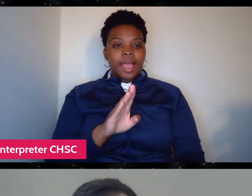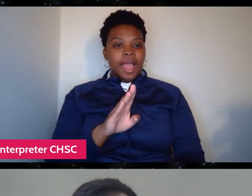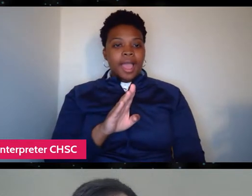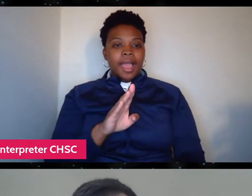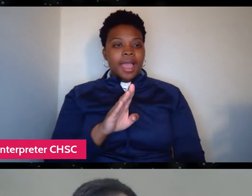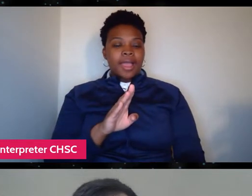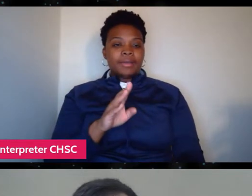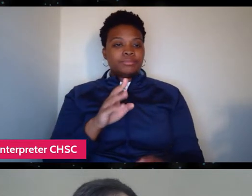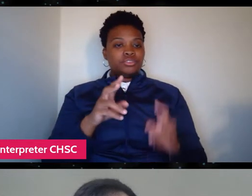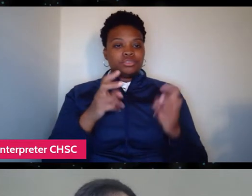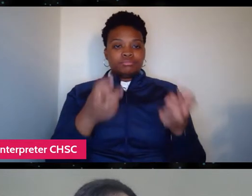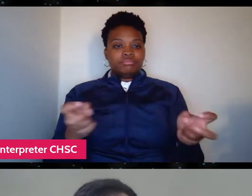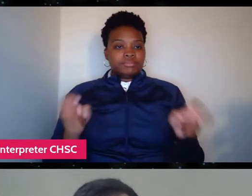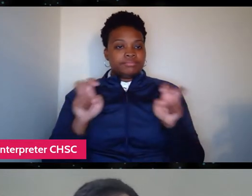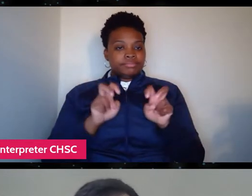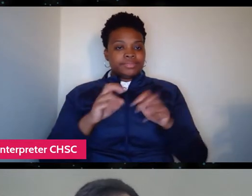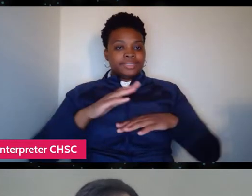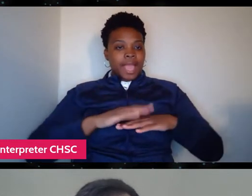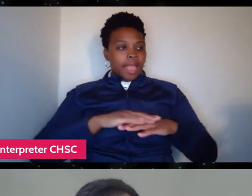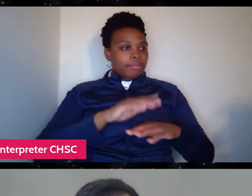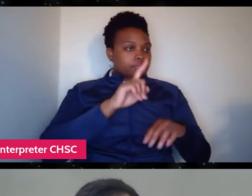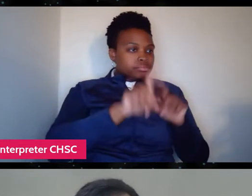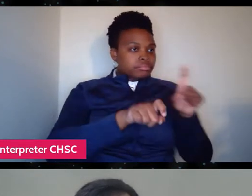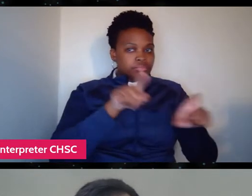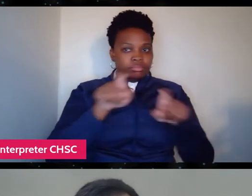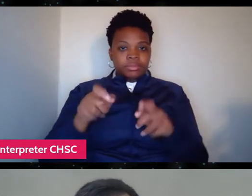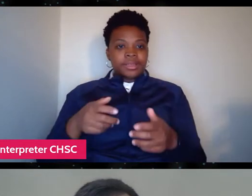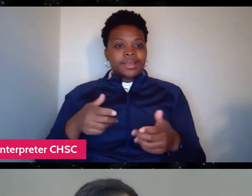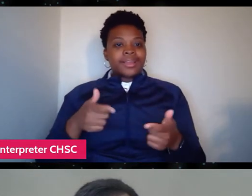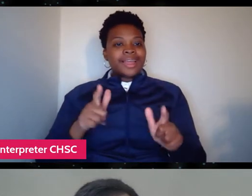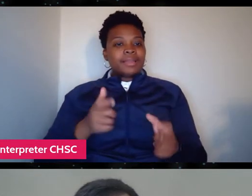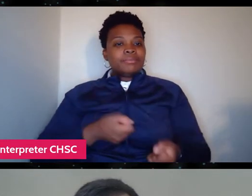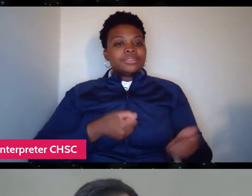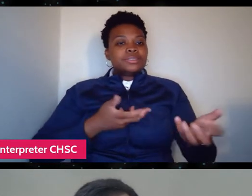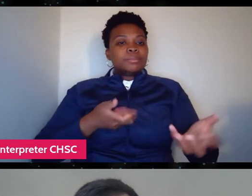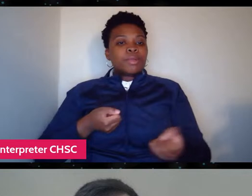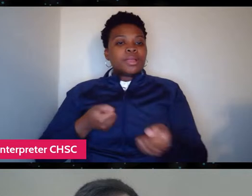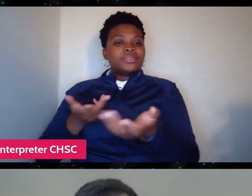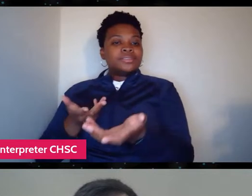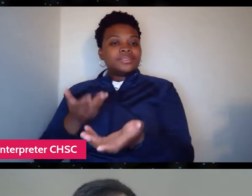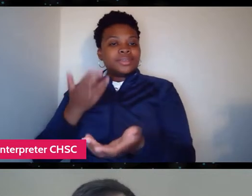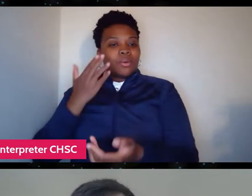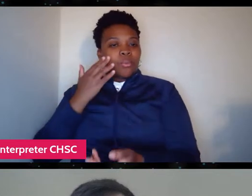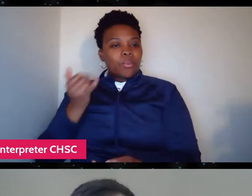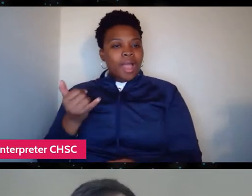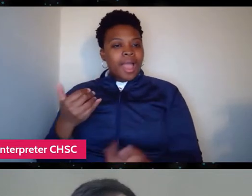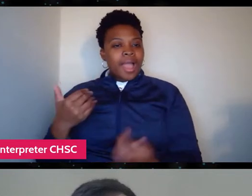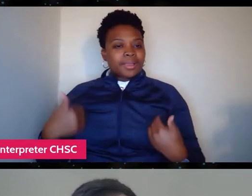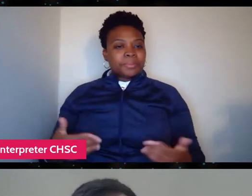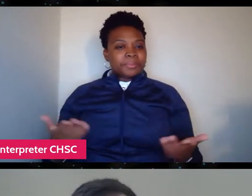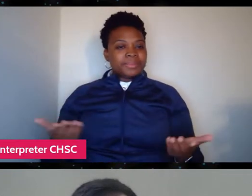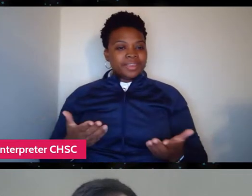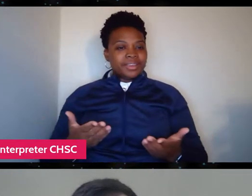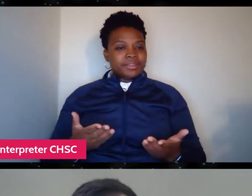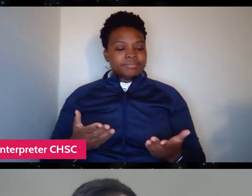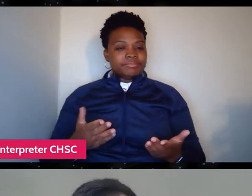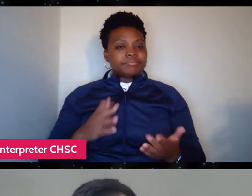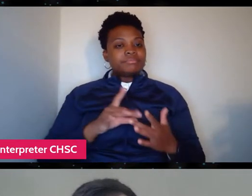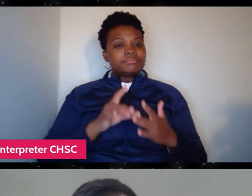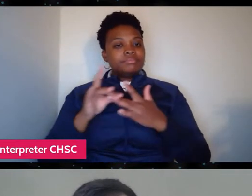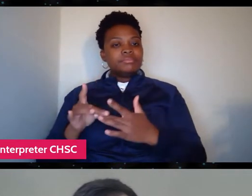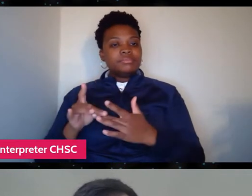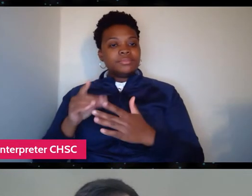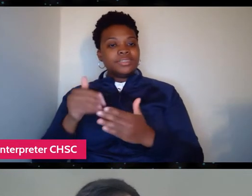around that table and letting everybody express why they were there. And, you know, and actually that leads me to my next